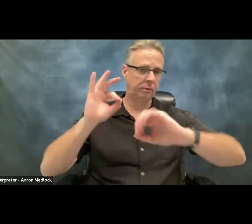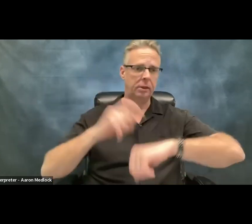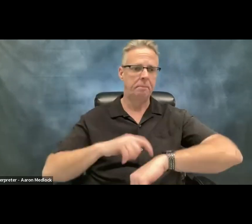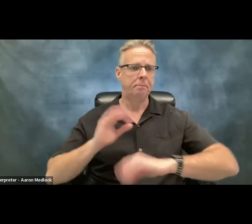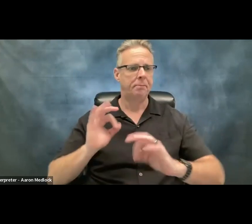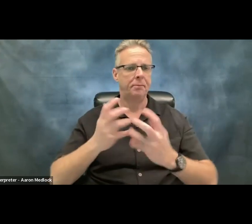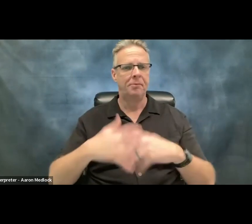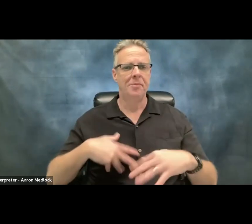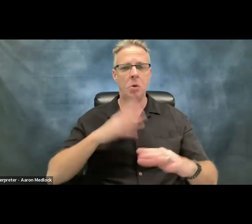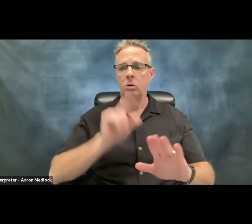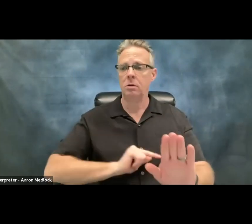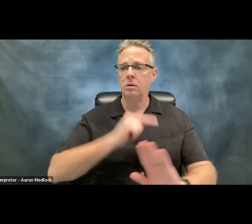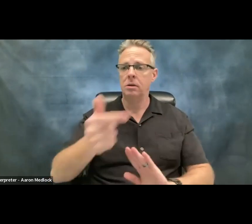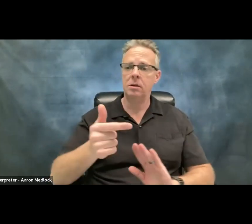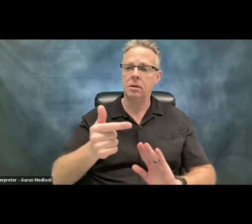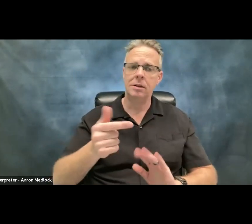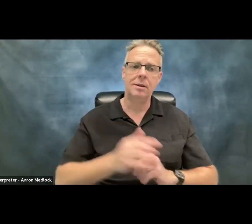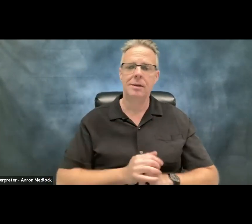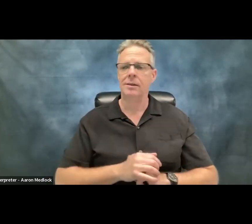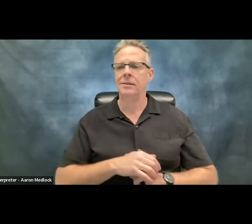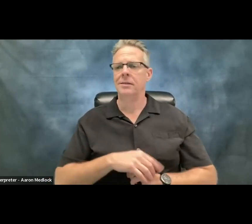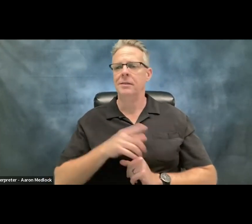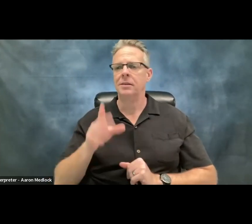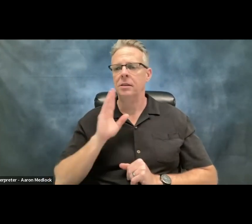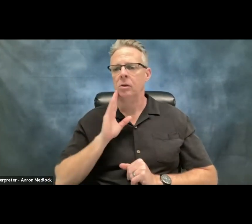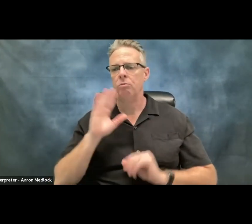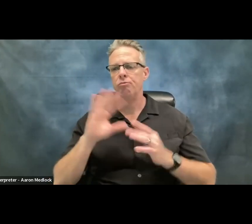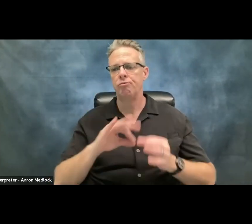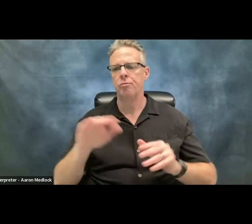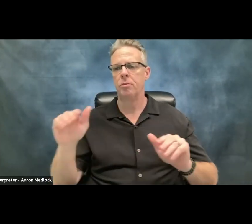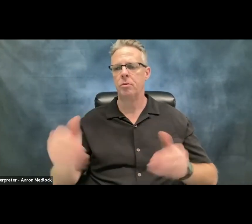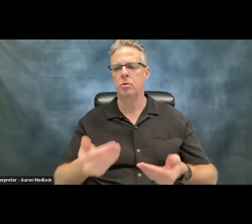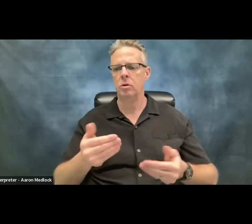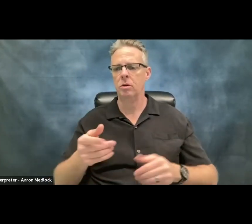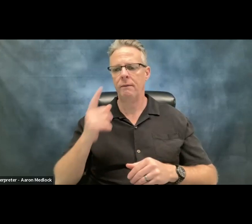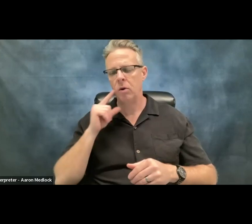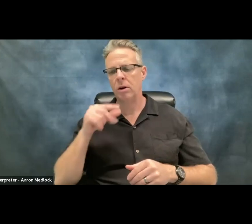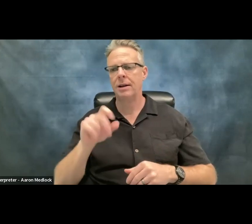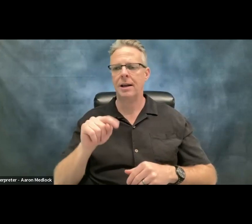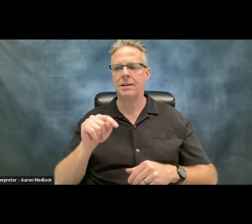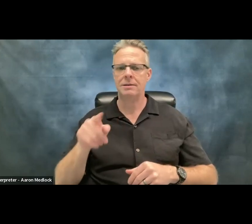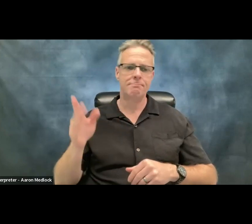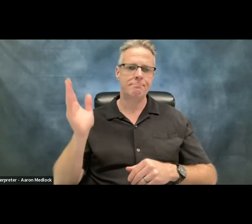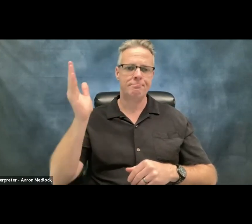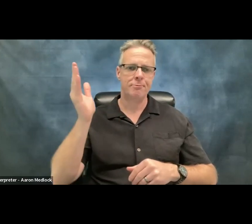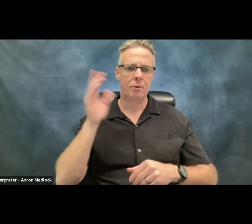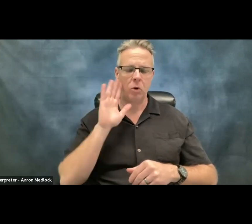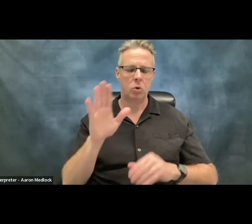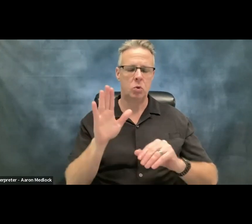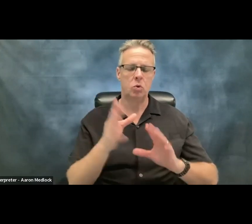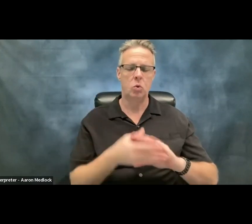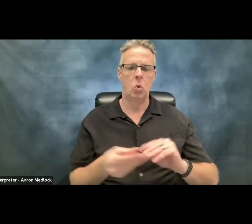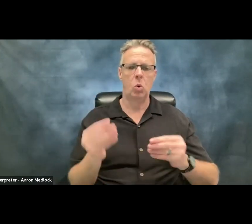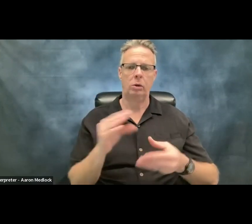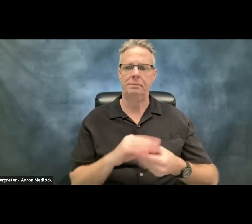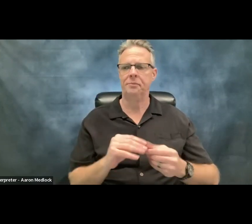going to turn it over to Bipasha Mukherjee, who's going to introduce our guest who's sharing her personal